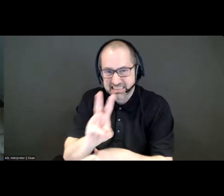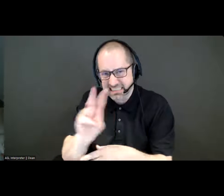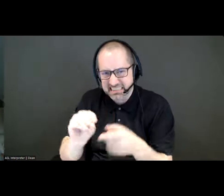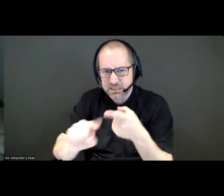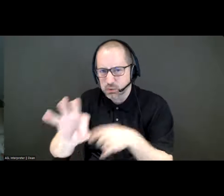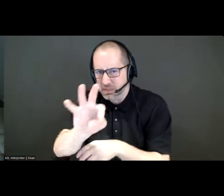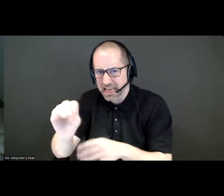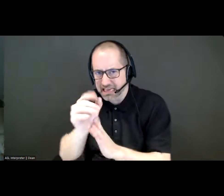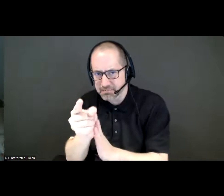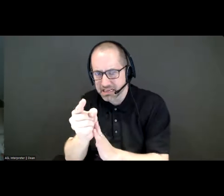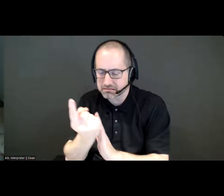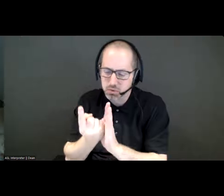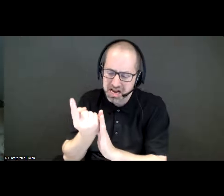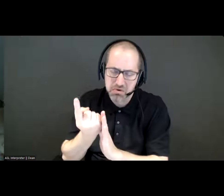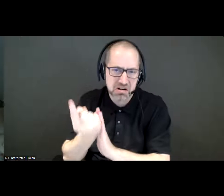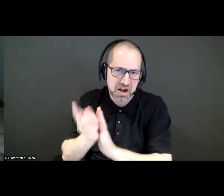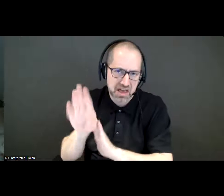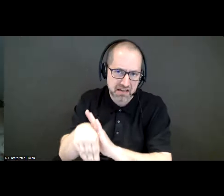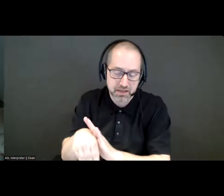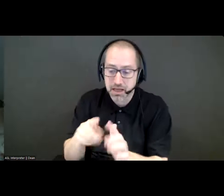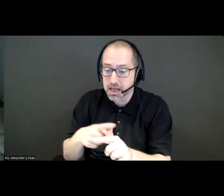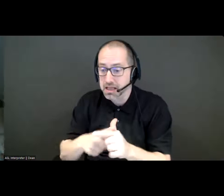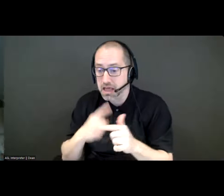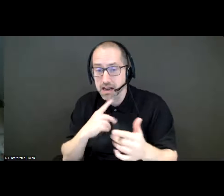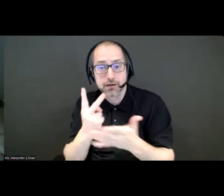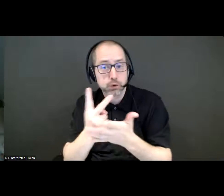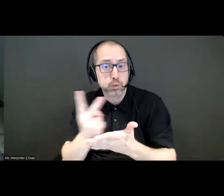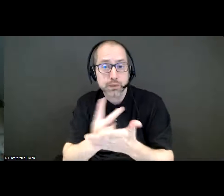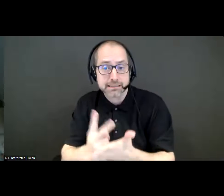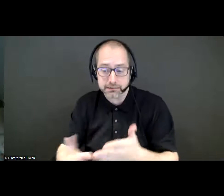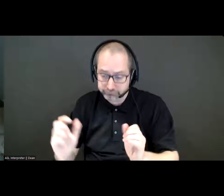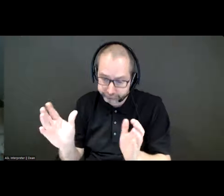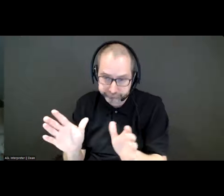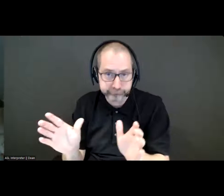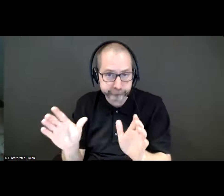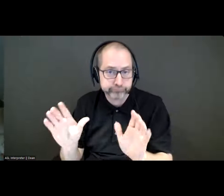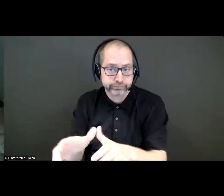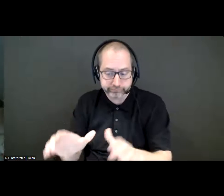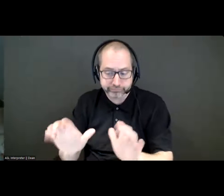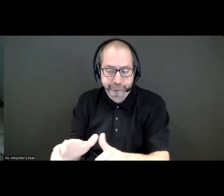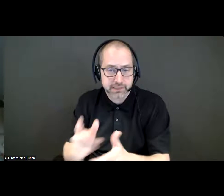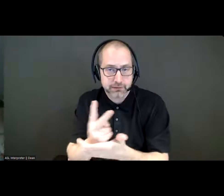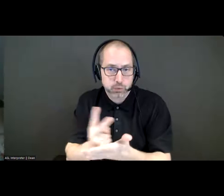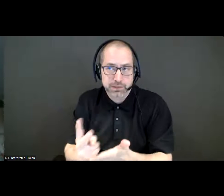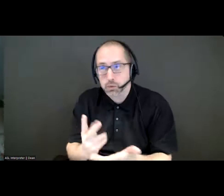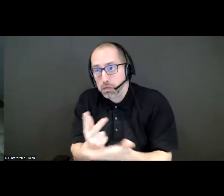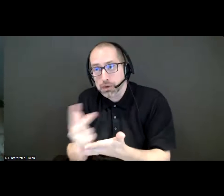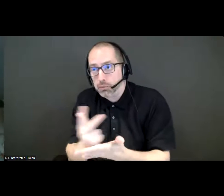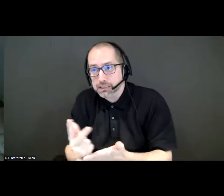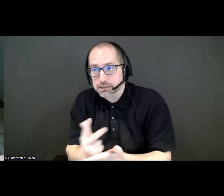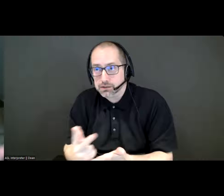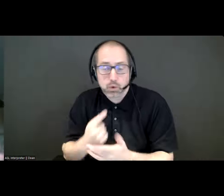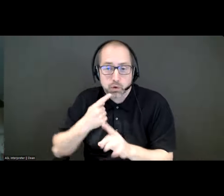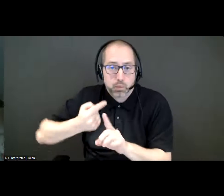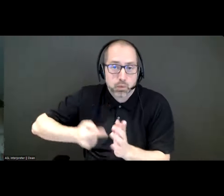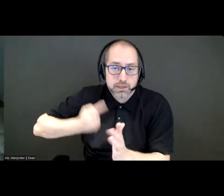meet every week or every 2 weeks or every 3 or every month, whatever works for you. That's the secret of it. That you don't make the